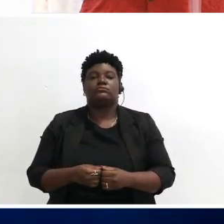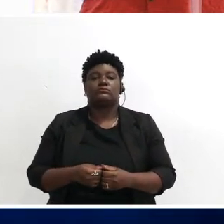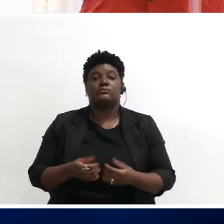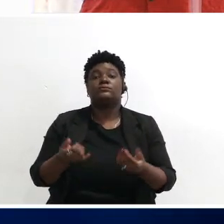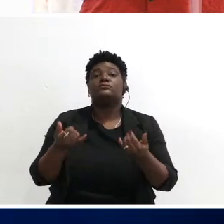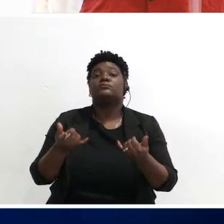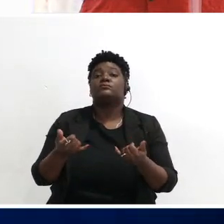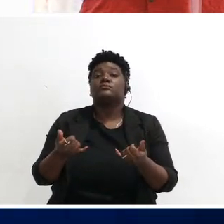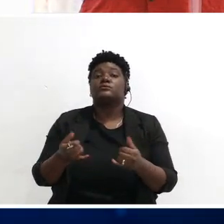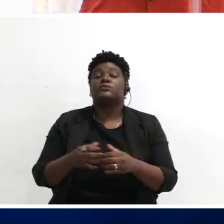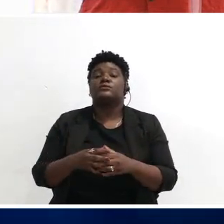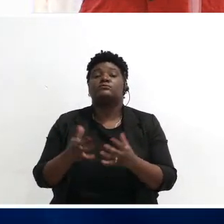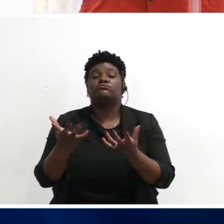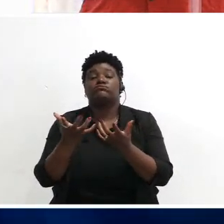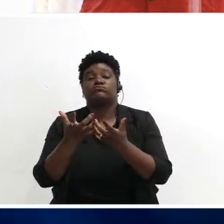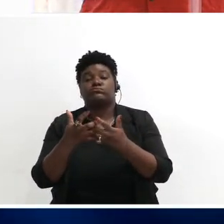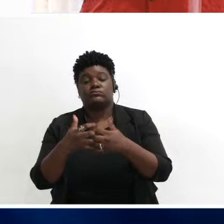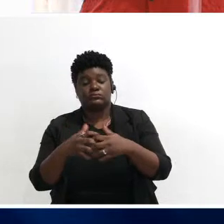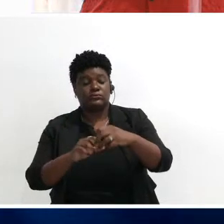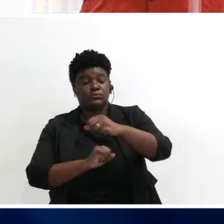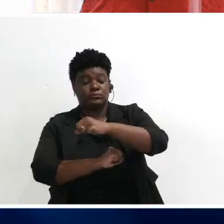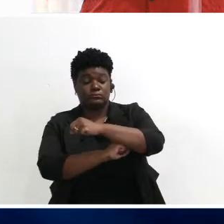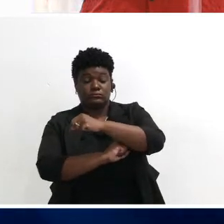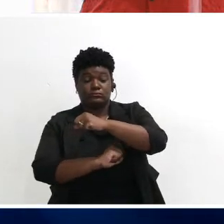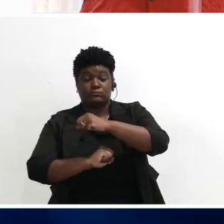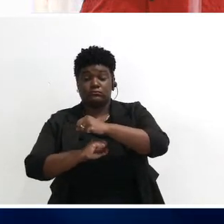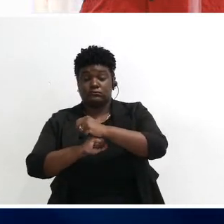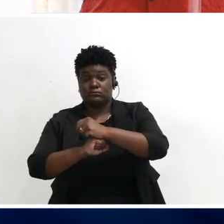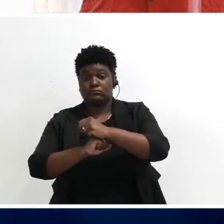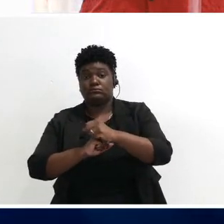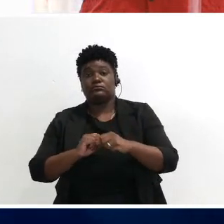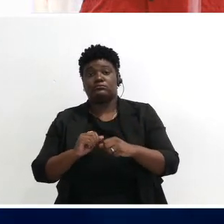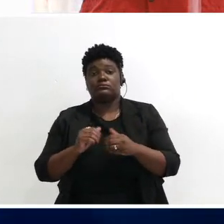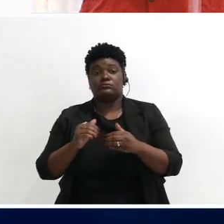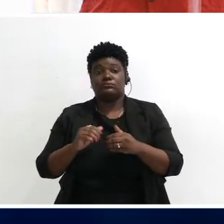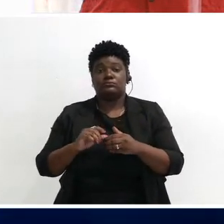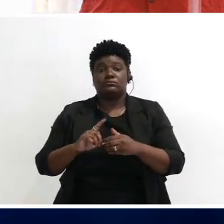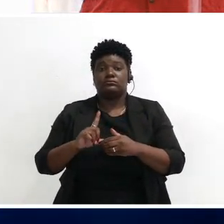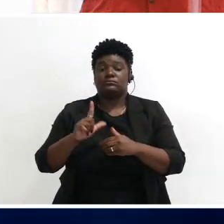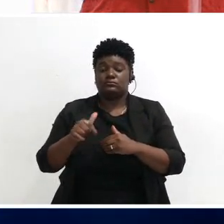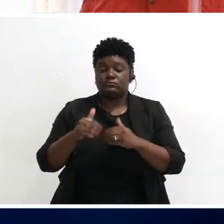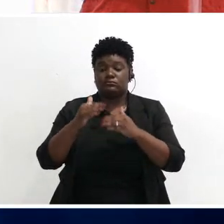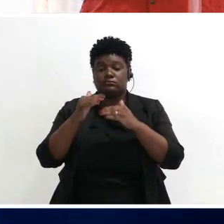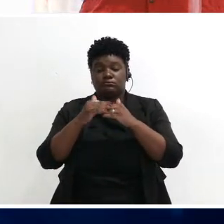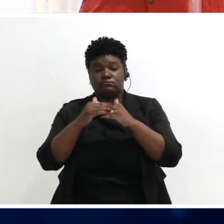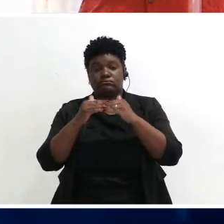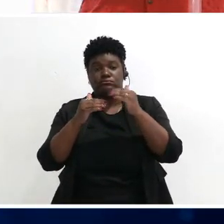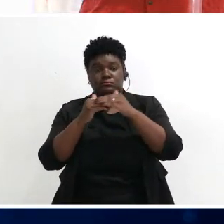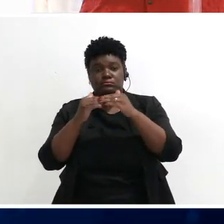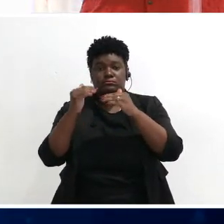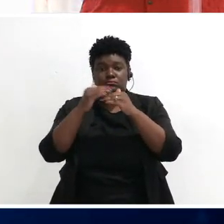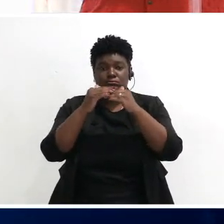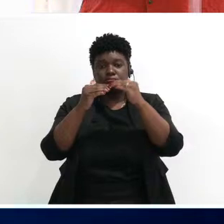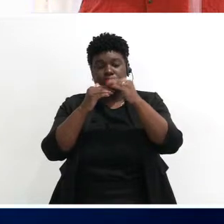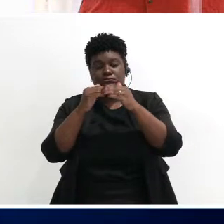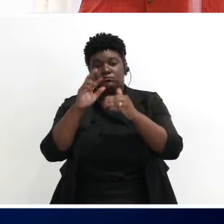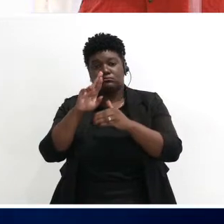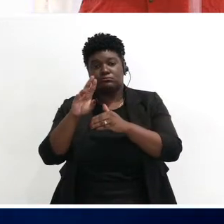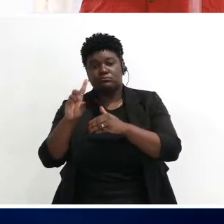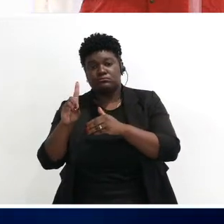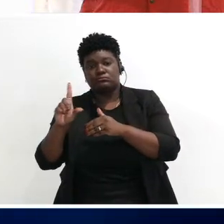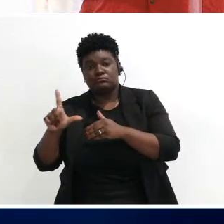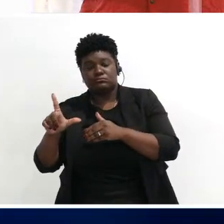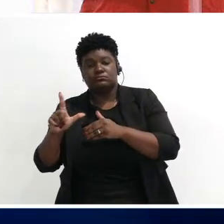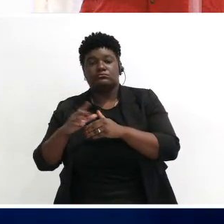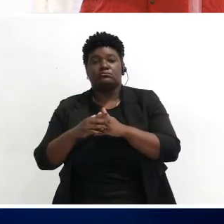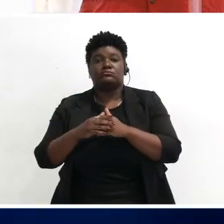a bridge, and then there's RDL layers also applied above the bridge. So it's kind of goes back to the concept of